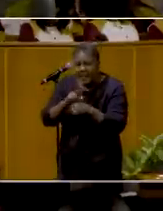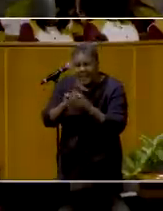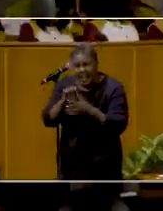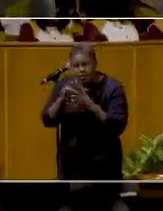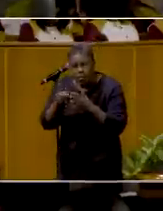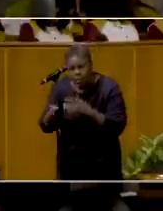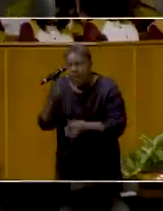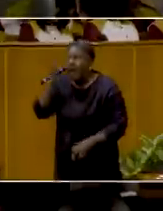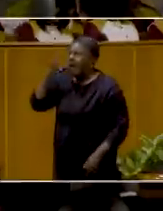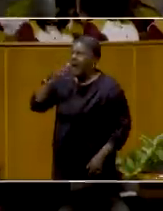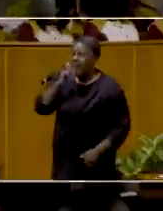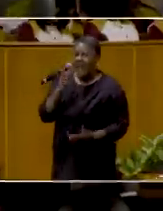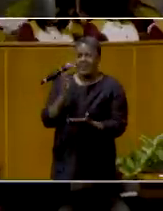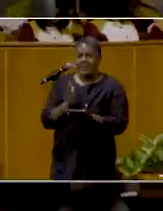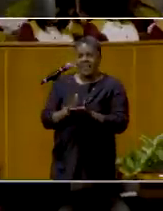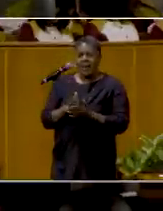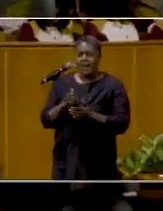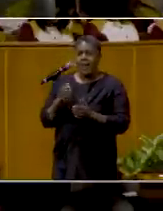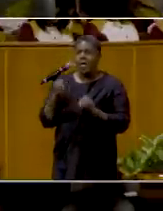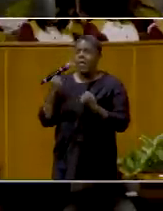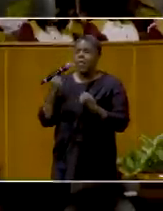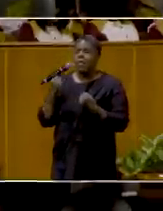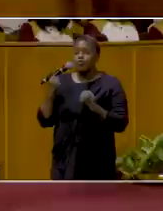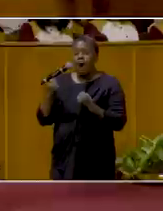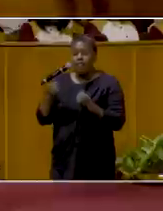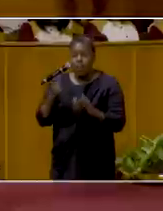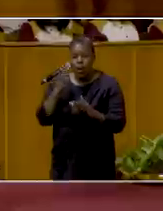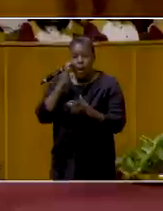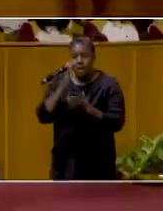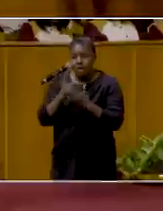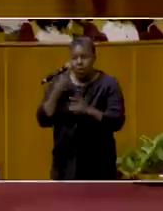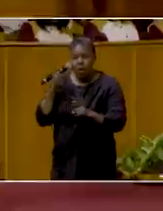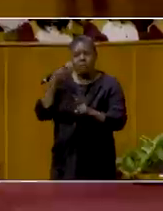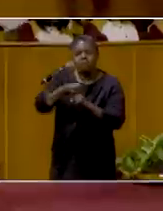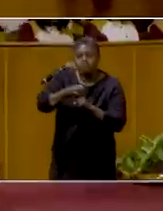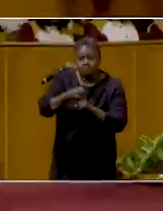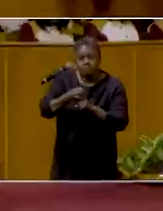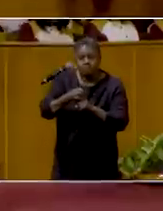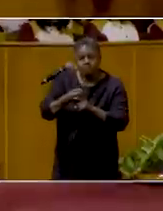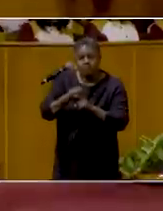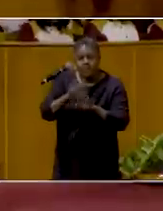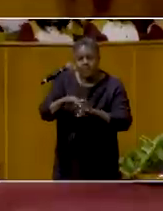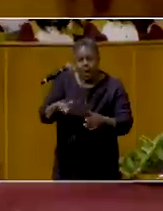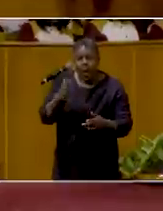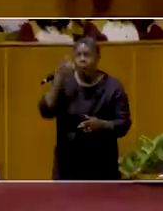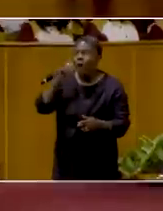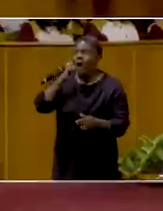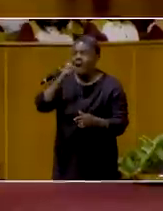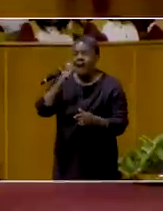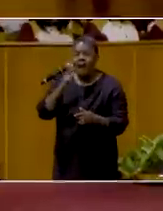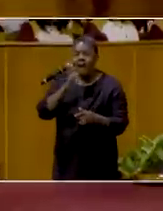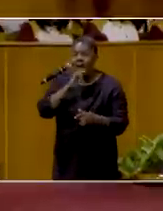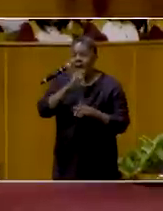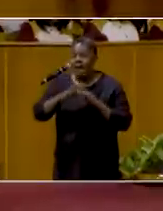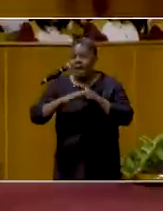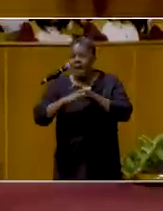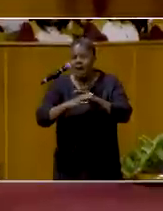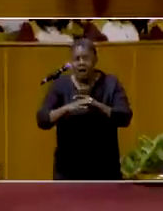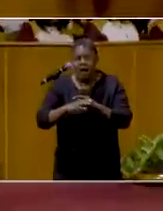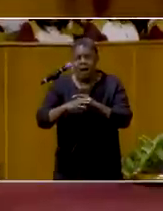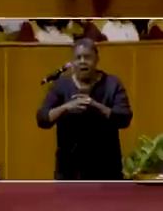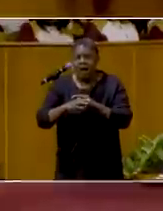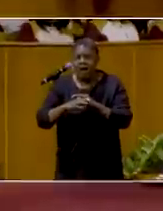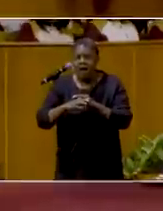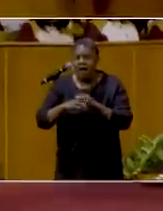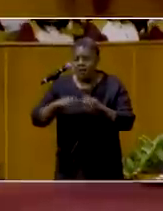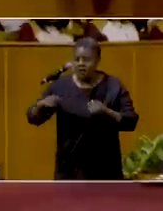Why didn't God stop the drunk driver before the child is hit? Why didn't God, in his omnipotence, make the car not